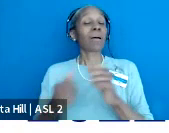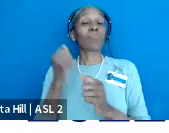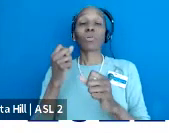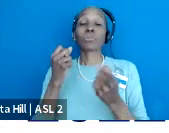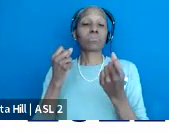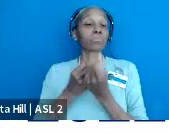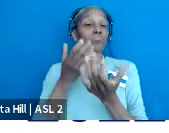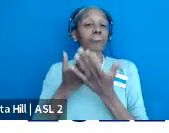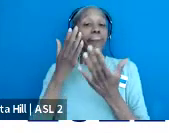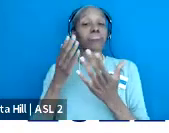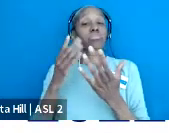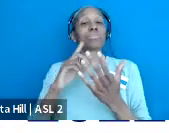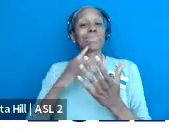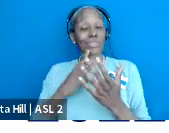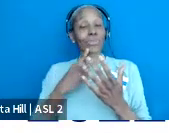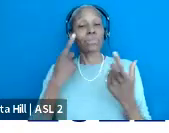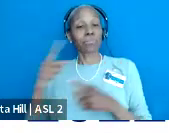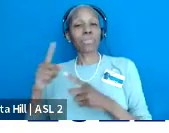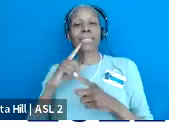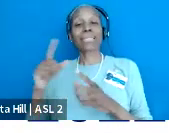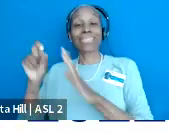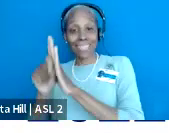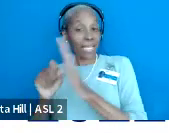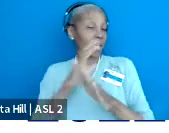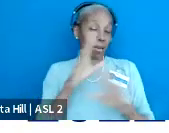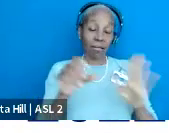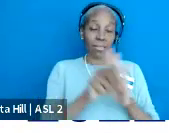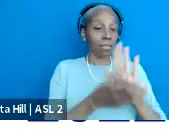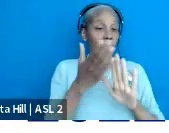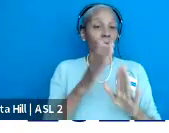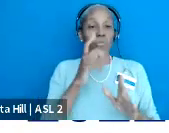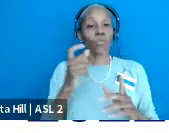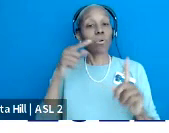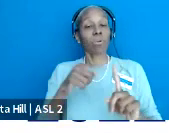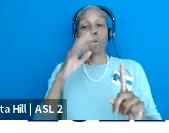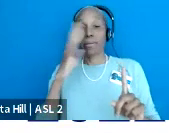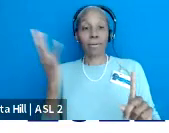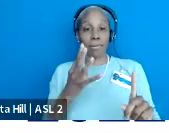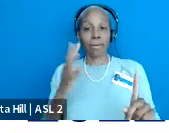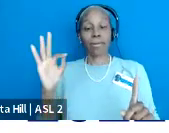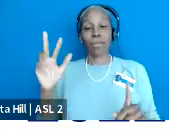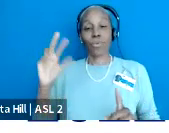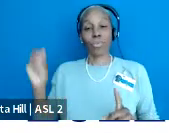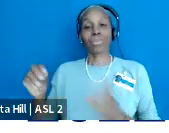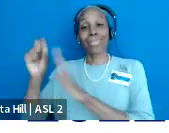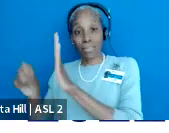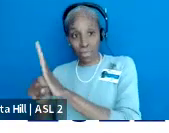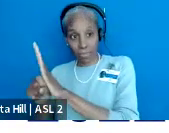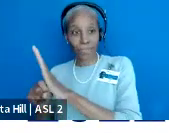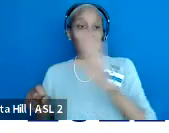substantiated allegations seen in both state-operated and non-state-operated facilities were for neglect, 93% state-op